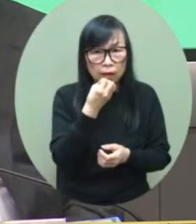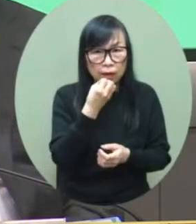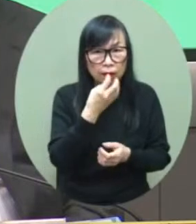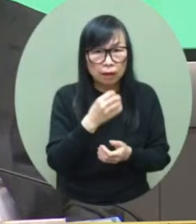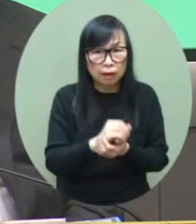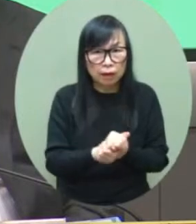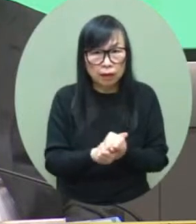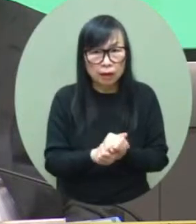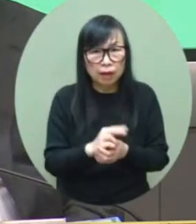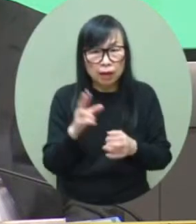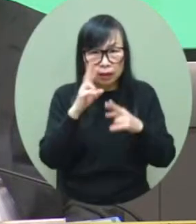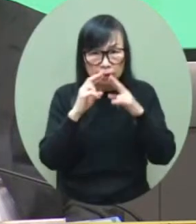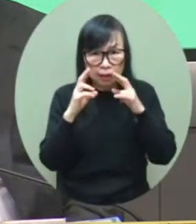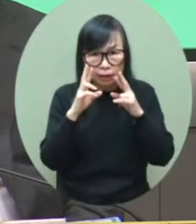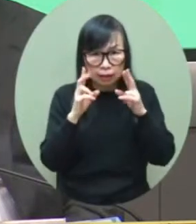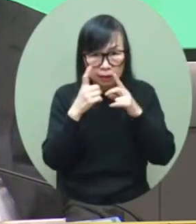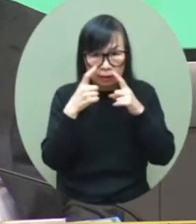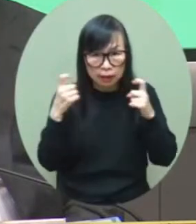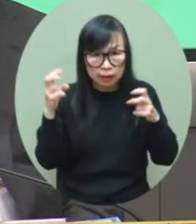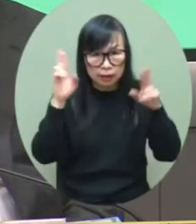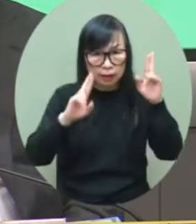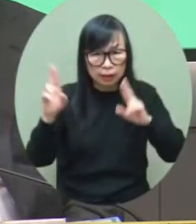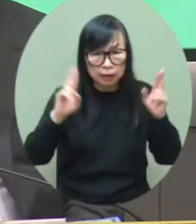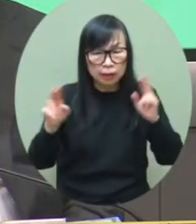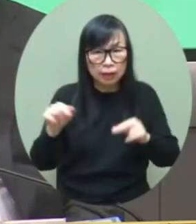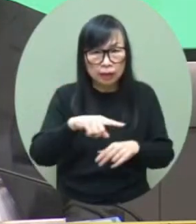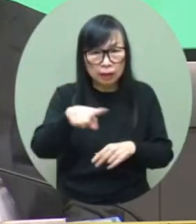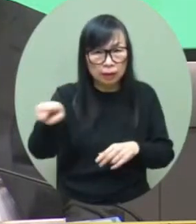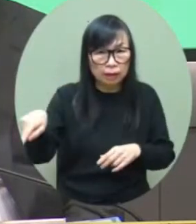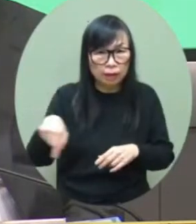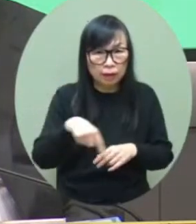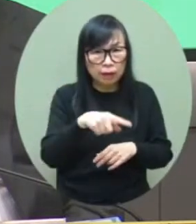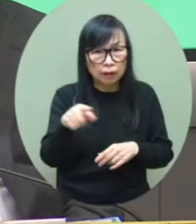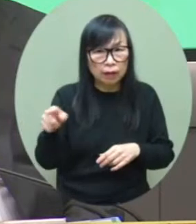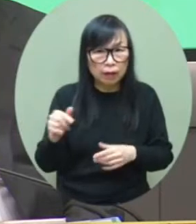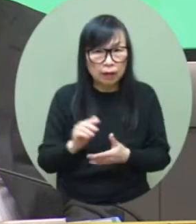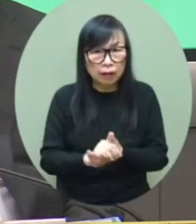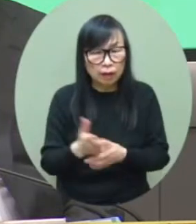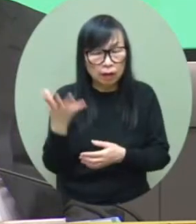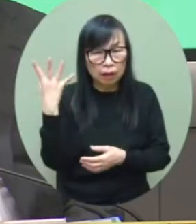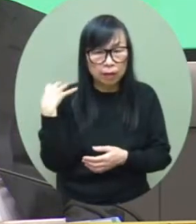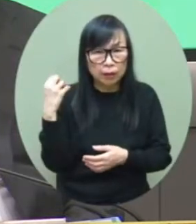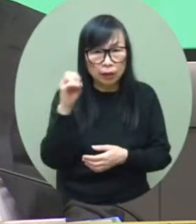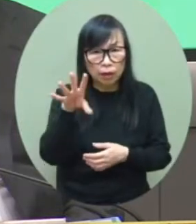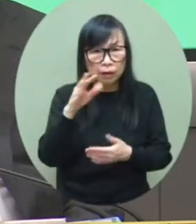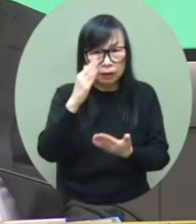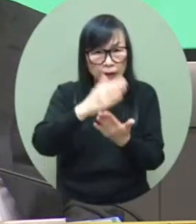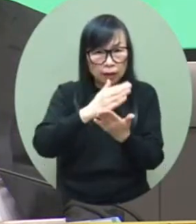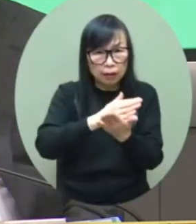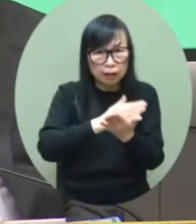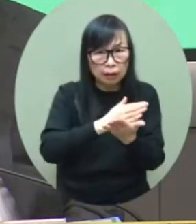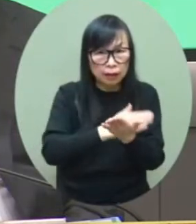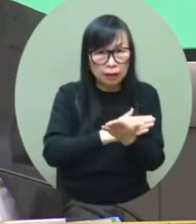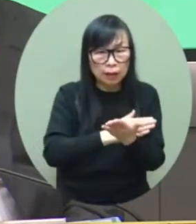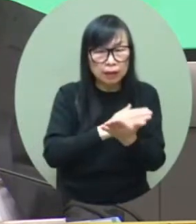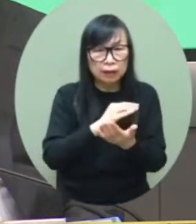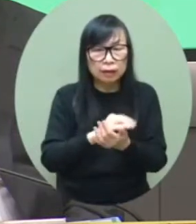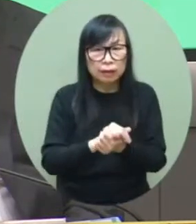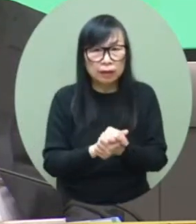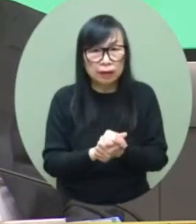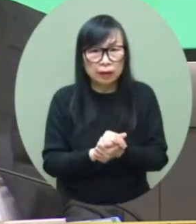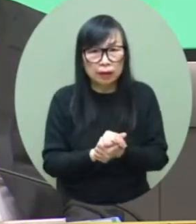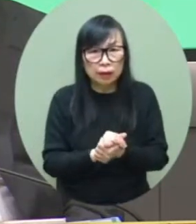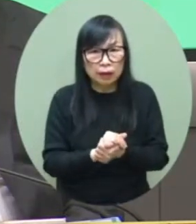very popular. Hong Kong is also a city of mega events. Many mega events are held here. Just yesterday,